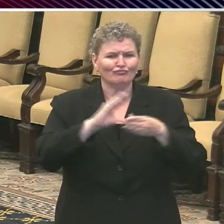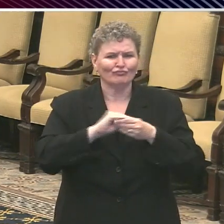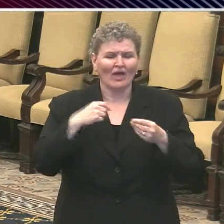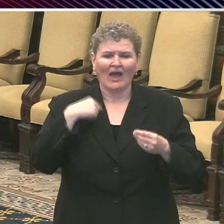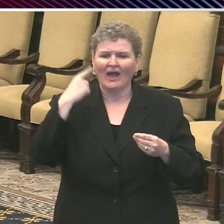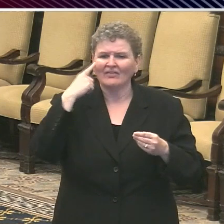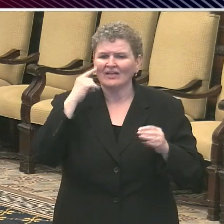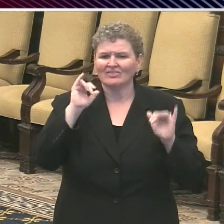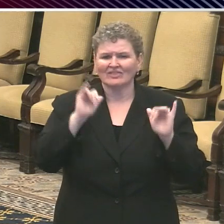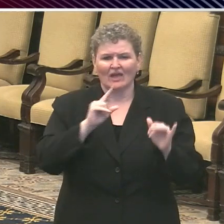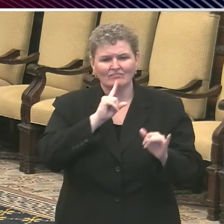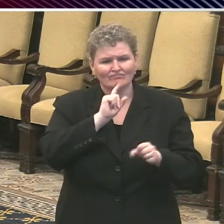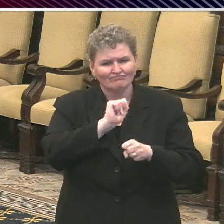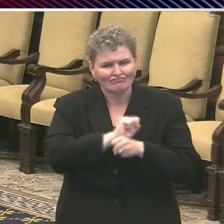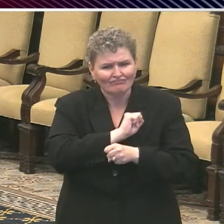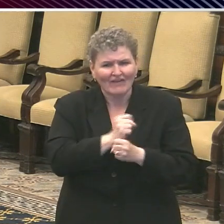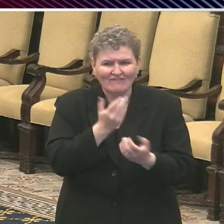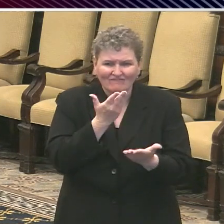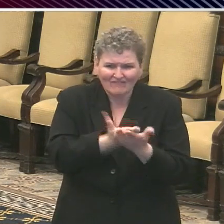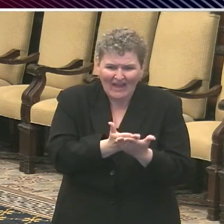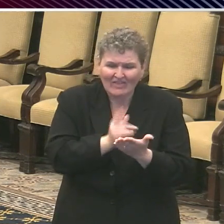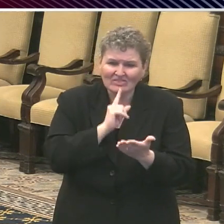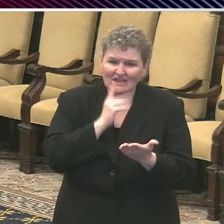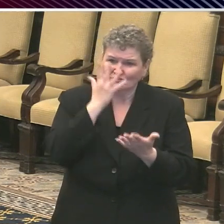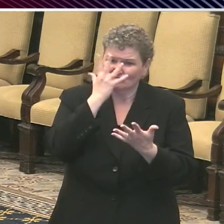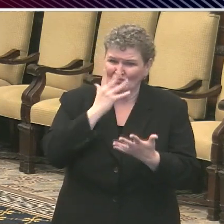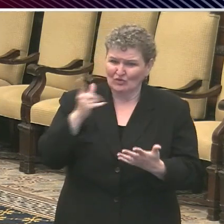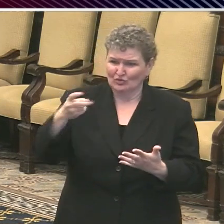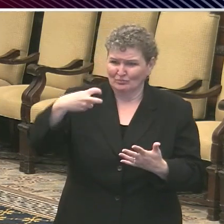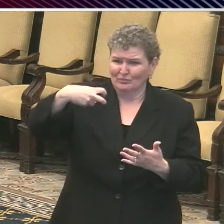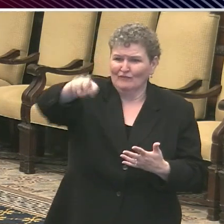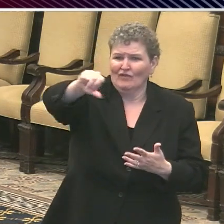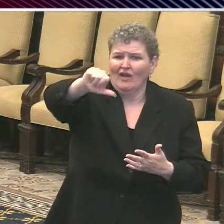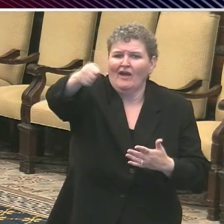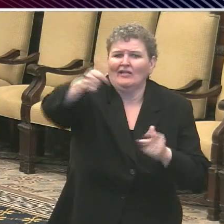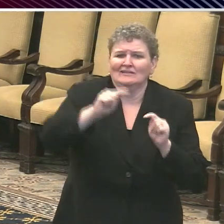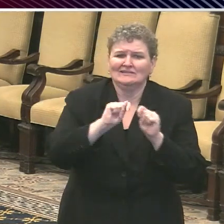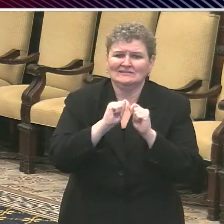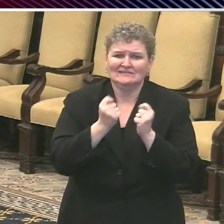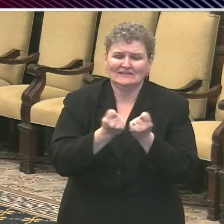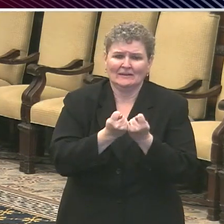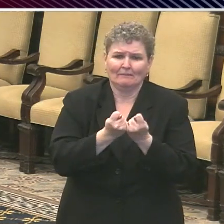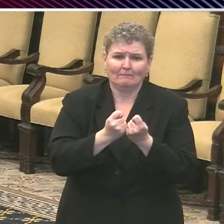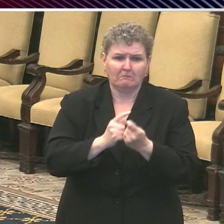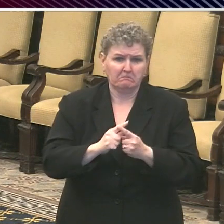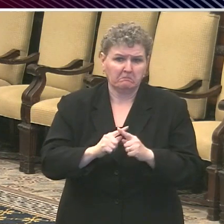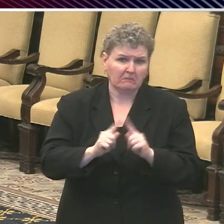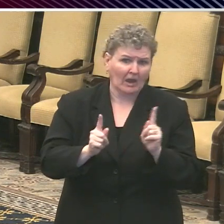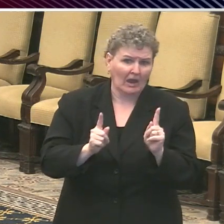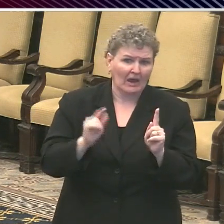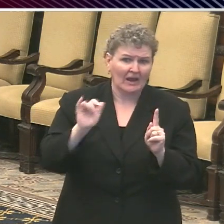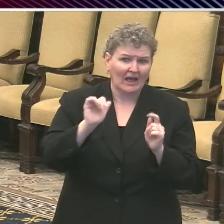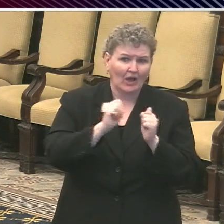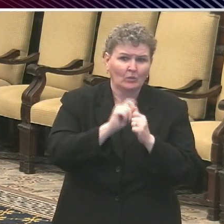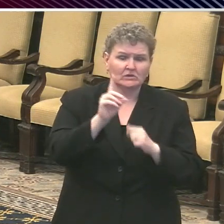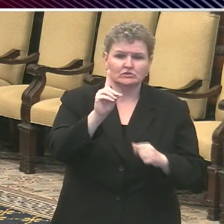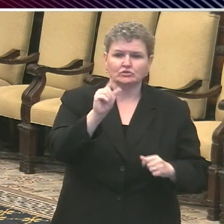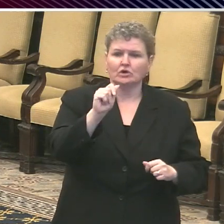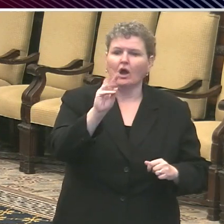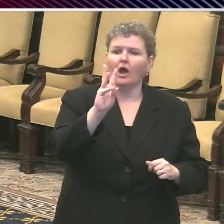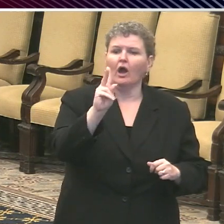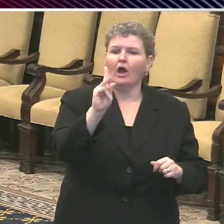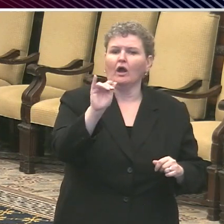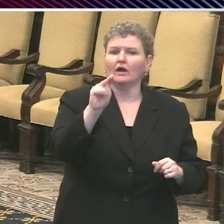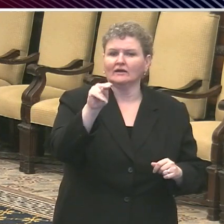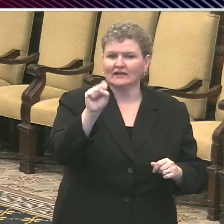fact that I'm sad to see him go. Honestly, he was kind of like hitting to the Dawkins kind of level, where we're so used to him in